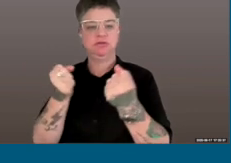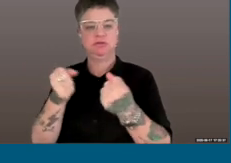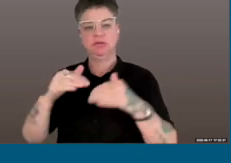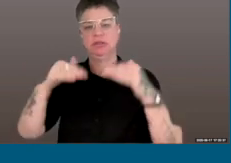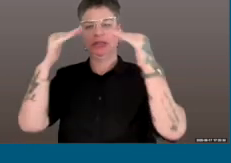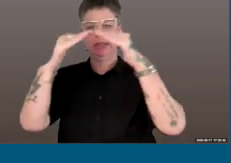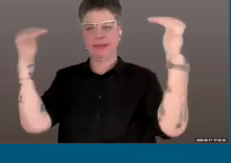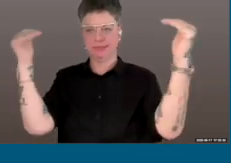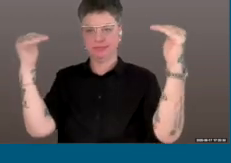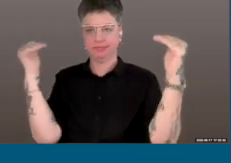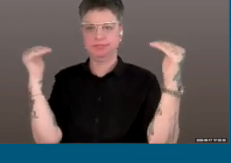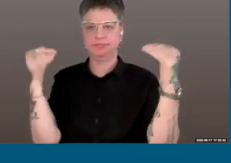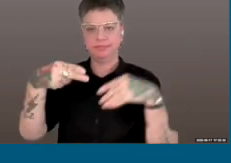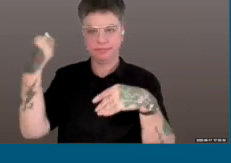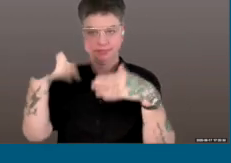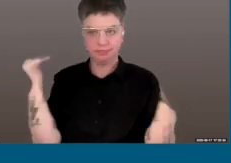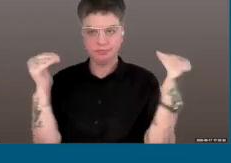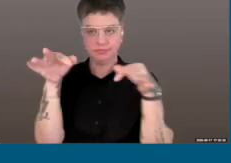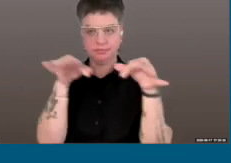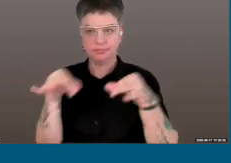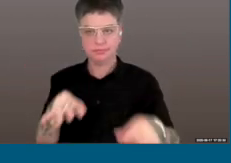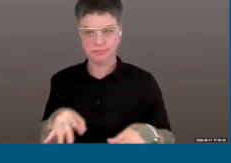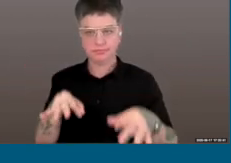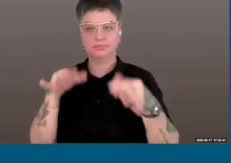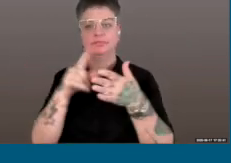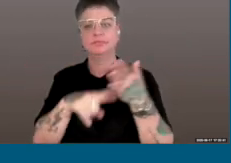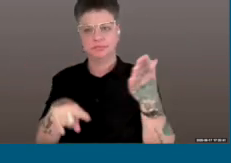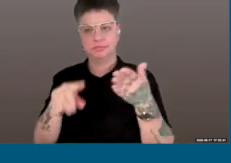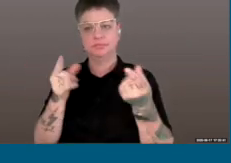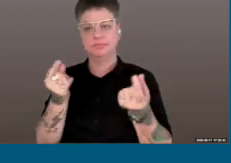and outlines an estimated 3-year funding need for these programs.